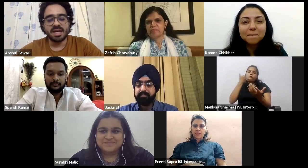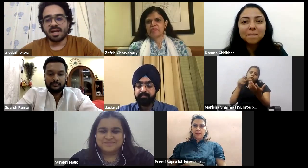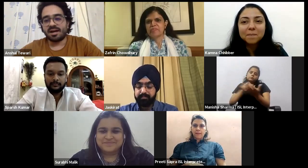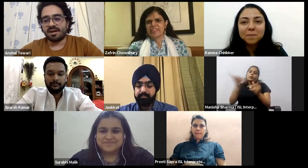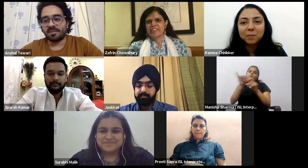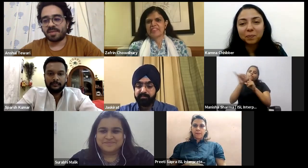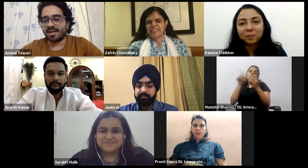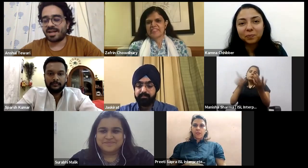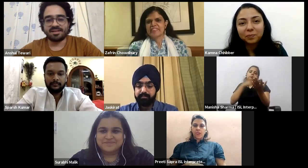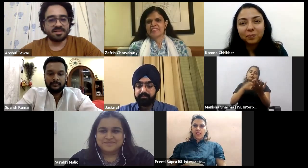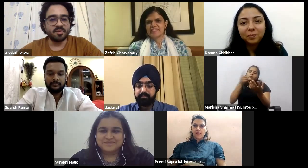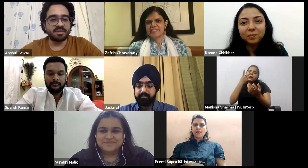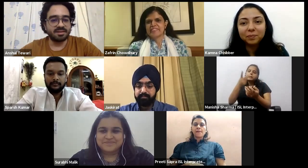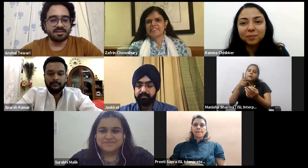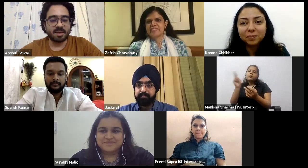YouTube.